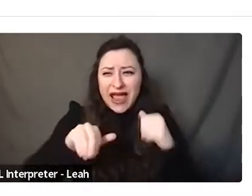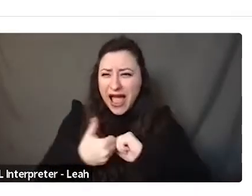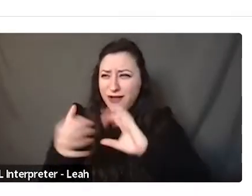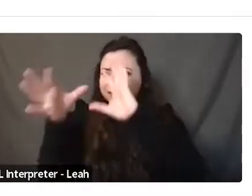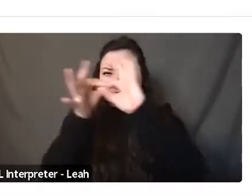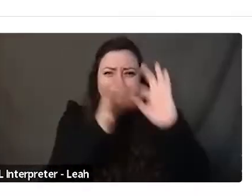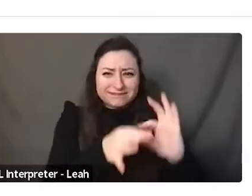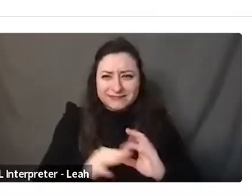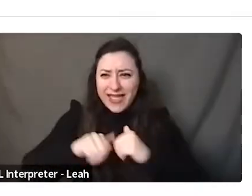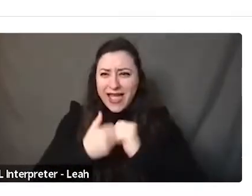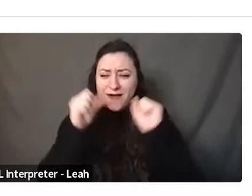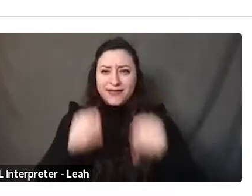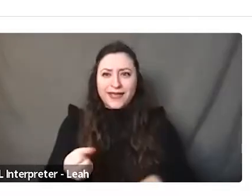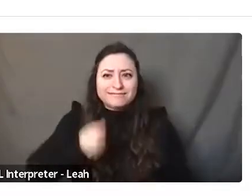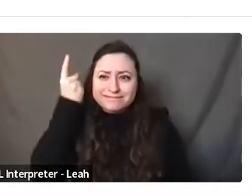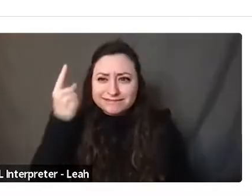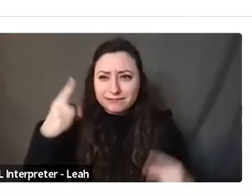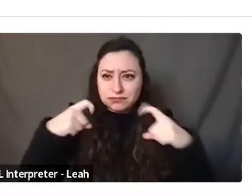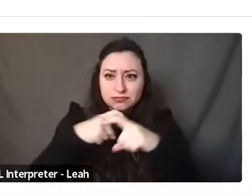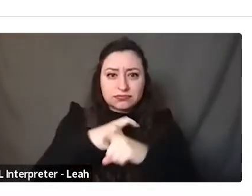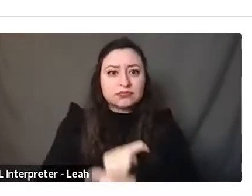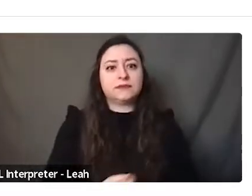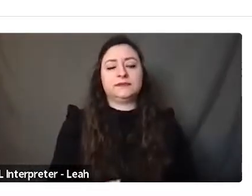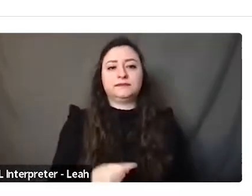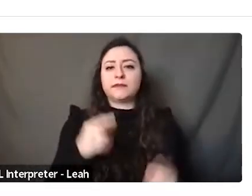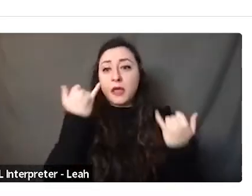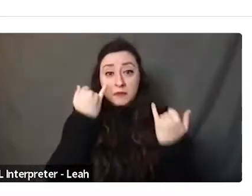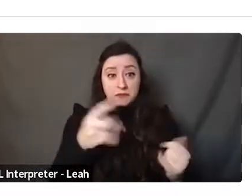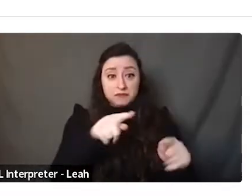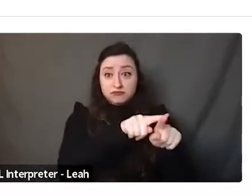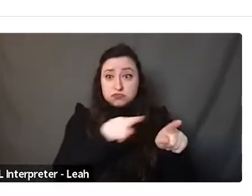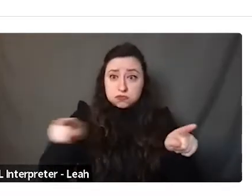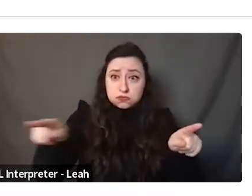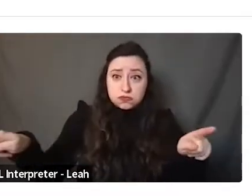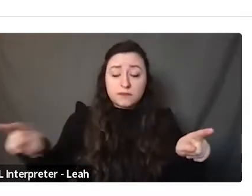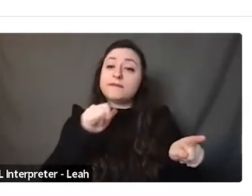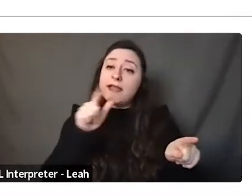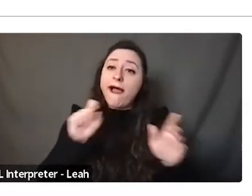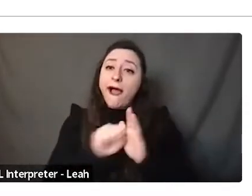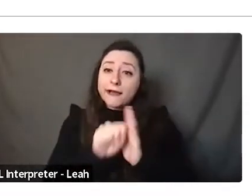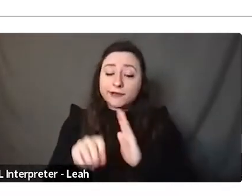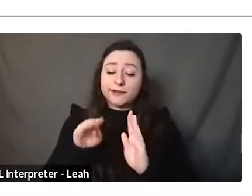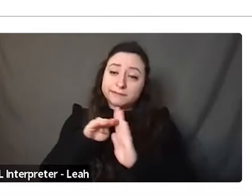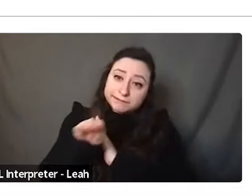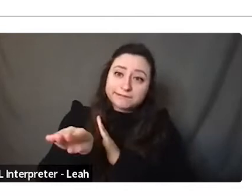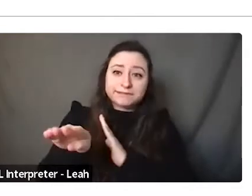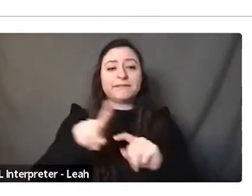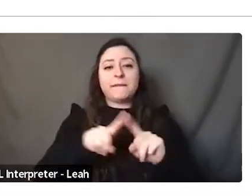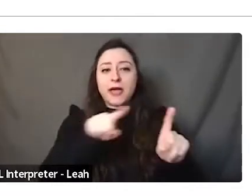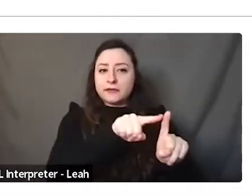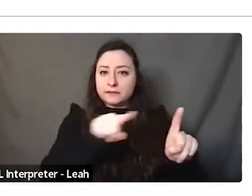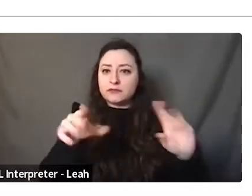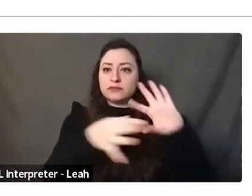do we bring simplicity to this complexity? Well, the first thing we do is lay it out like a line, even though it's not actually linear, because products tend to